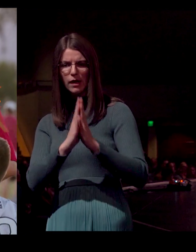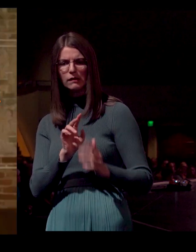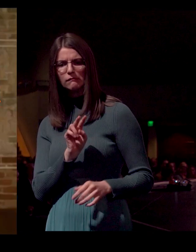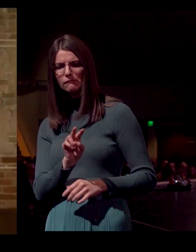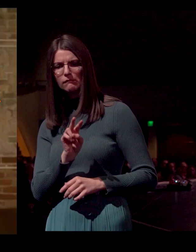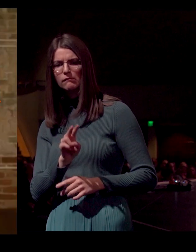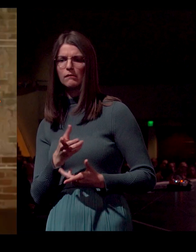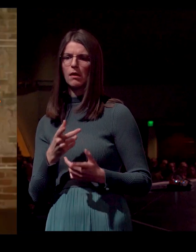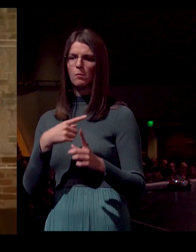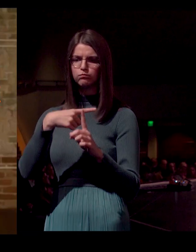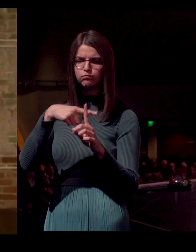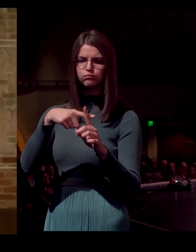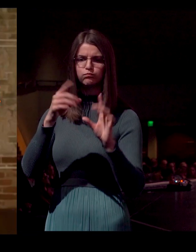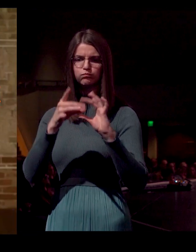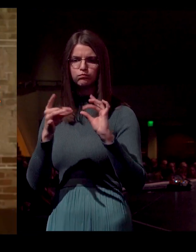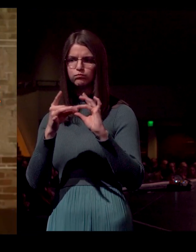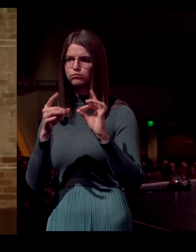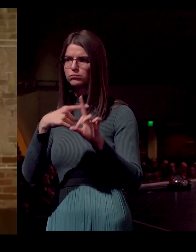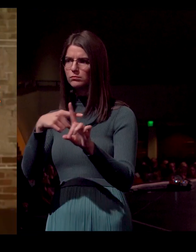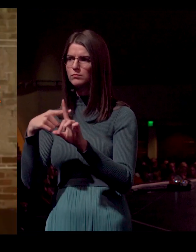started piquing my interest.